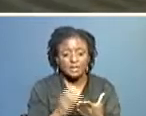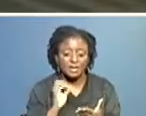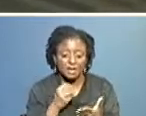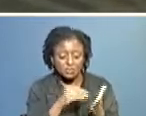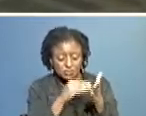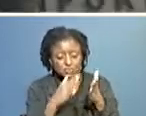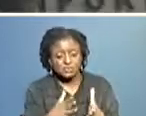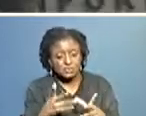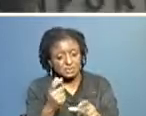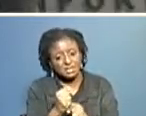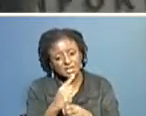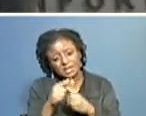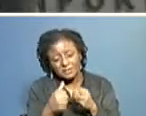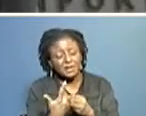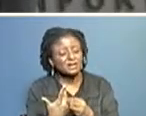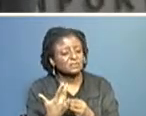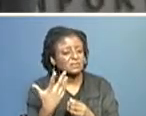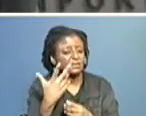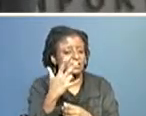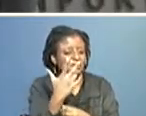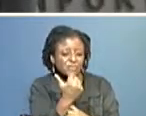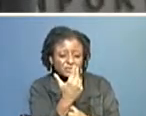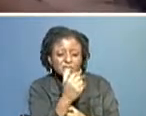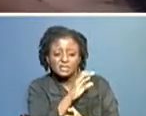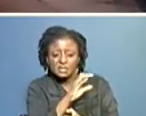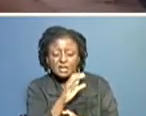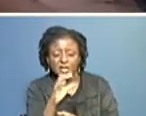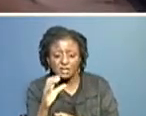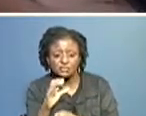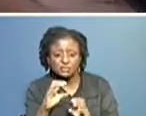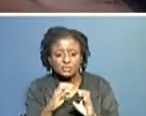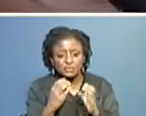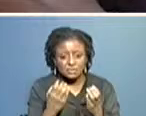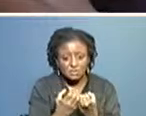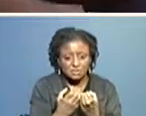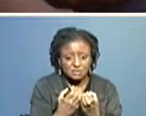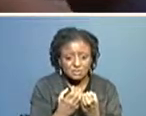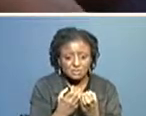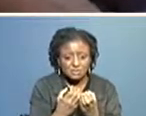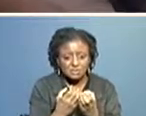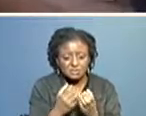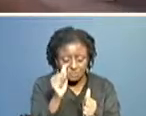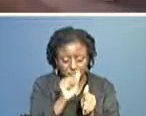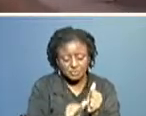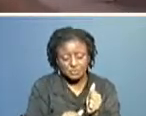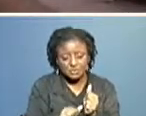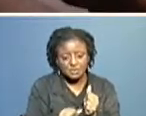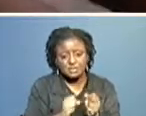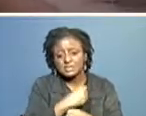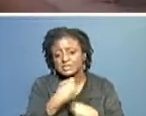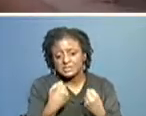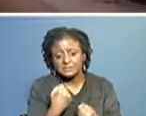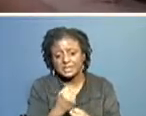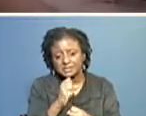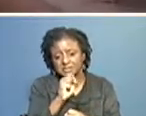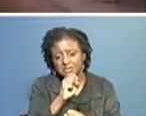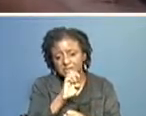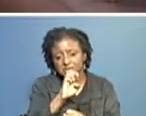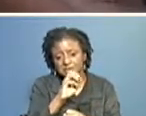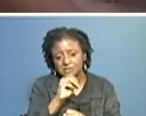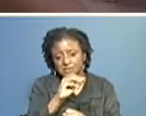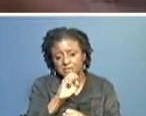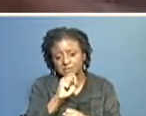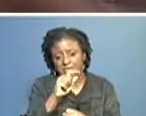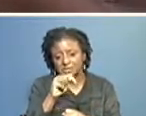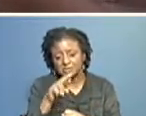approximately about 1,300 courses a semester right now between the main campus and Grand